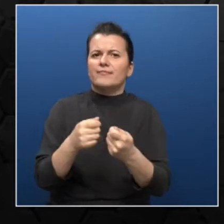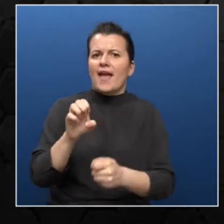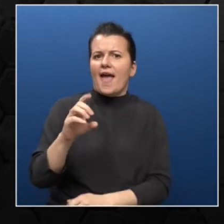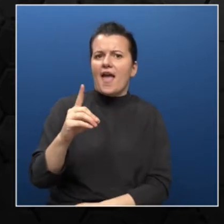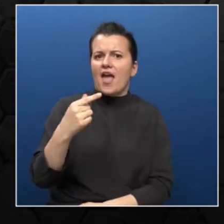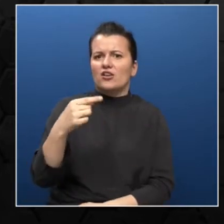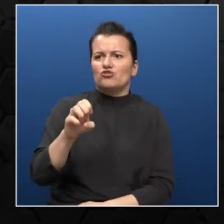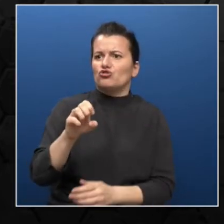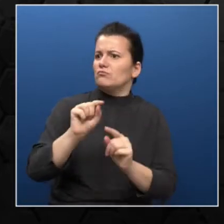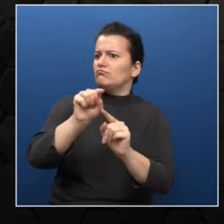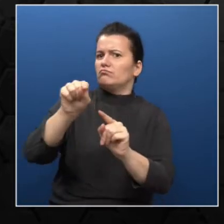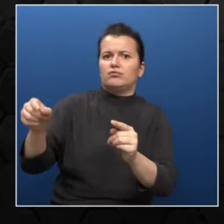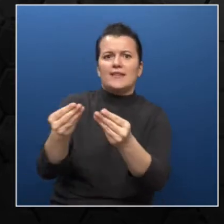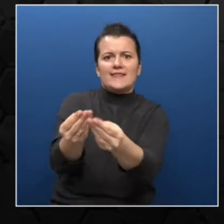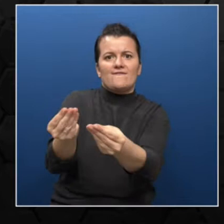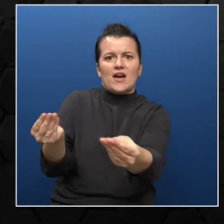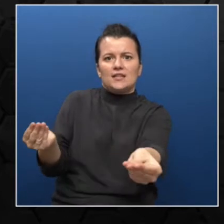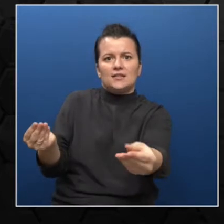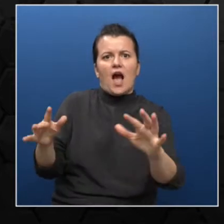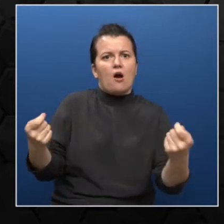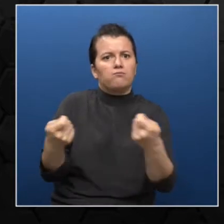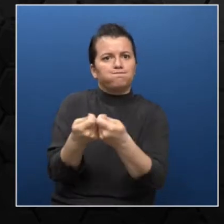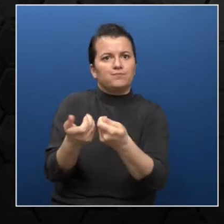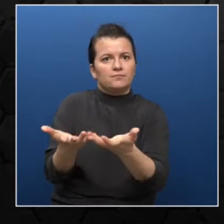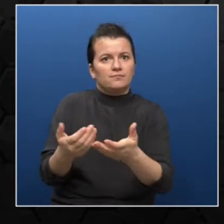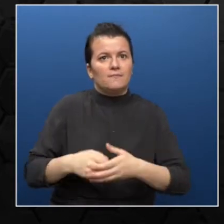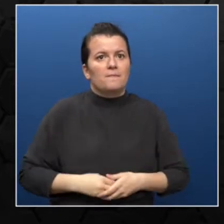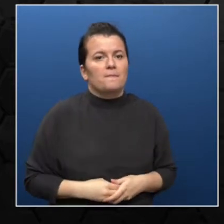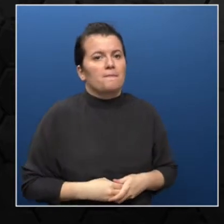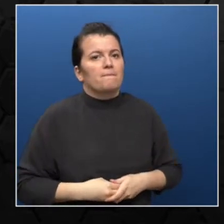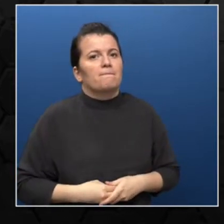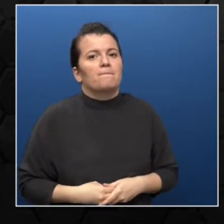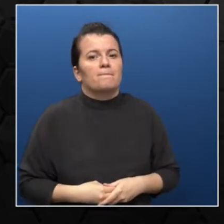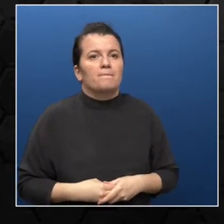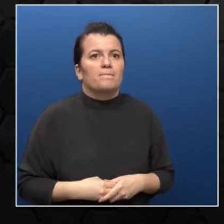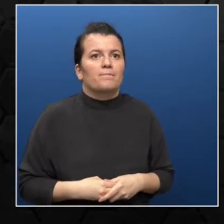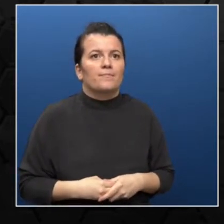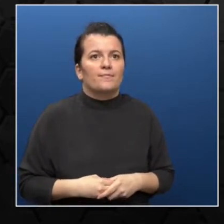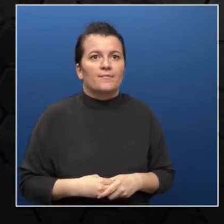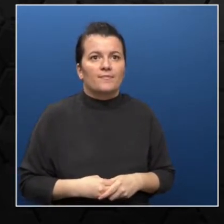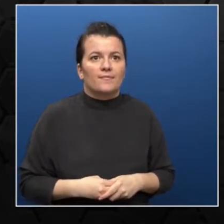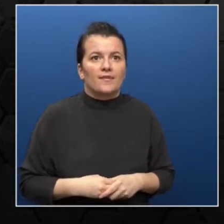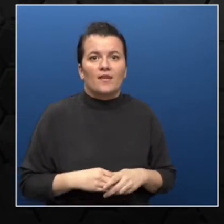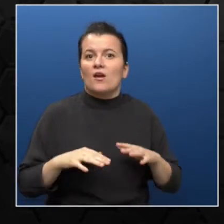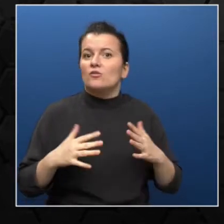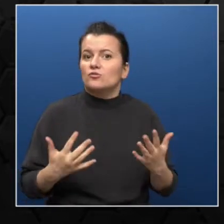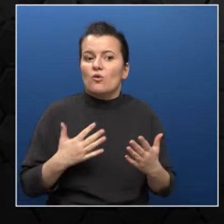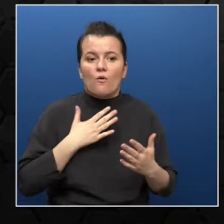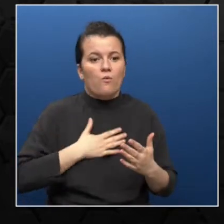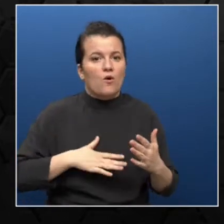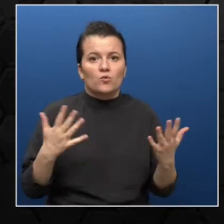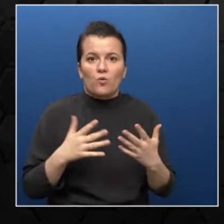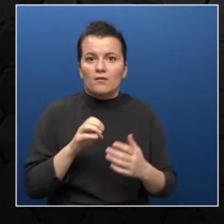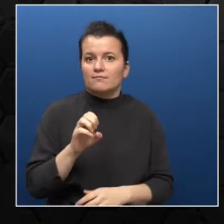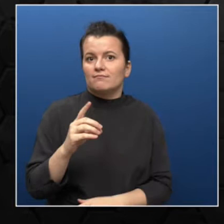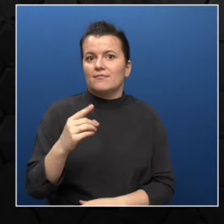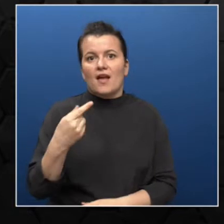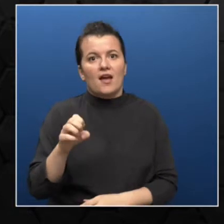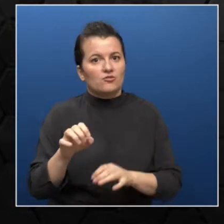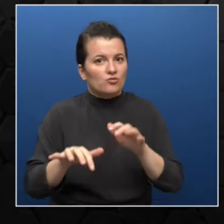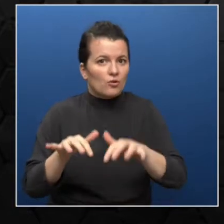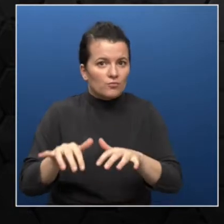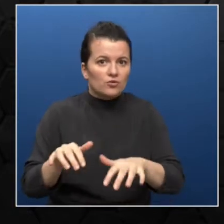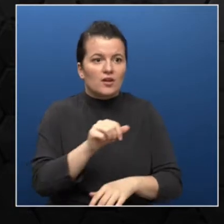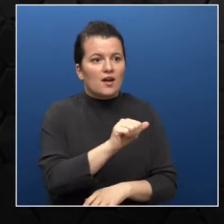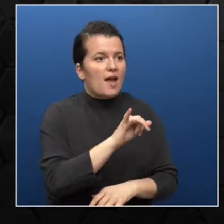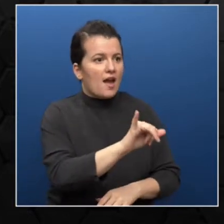real-life applications of Edge AI and how it can be of boon to both the fields of edge computing as well as artificial intelligence.